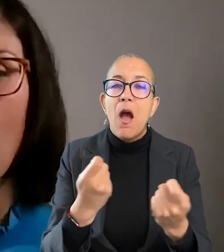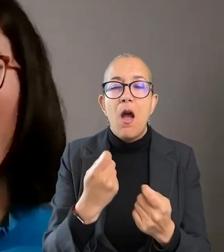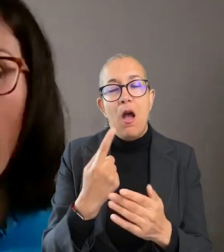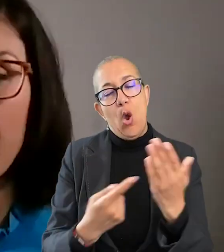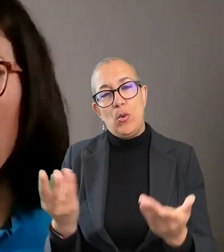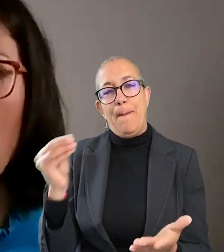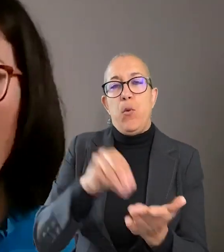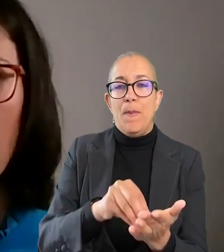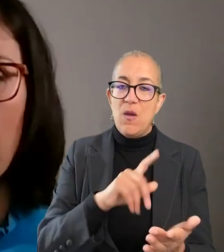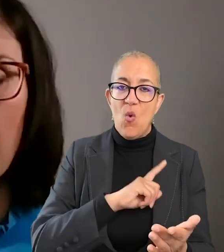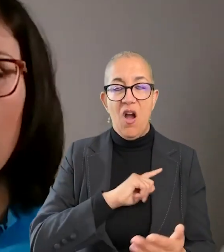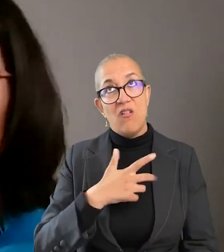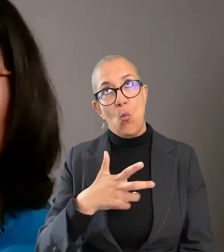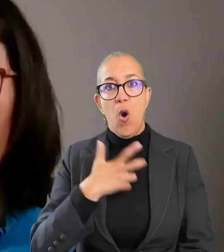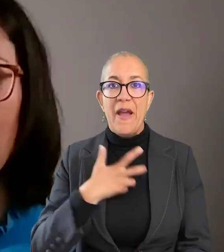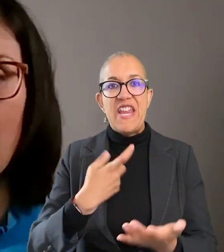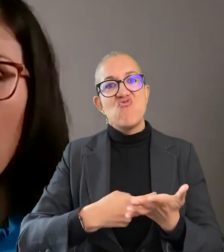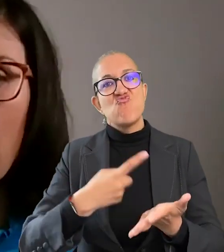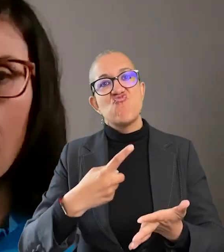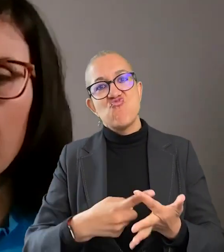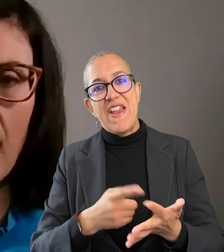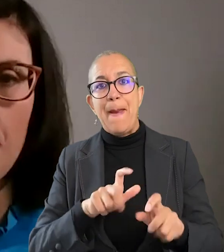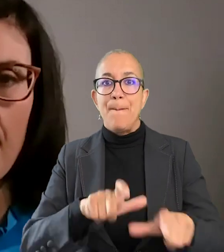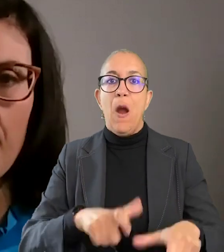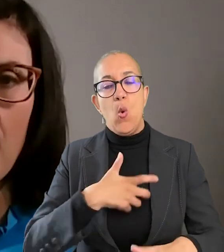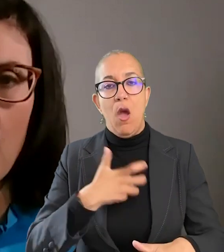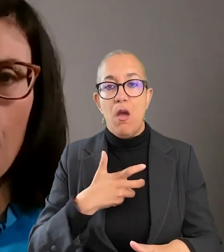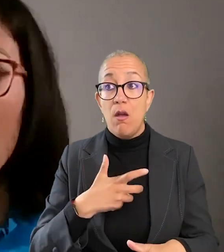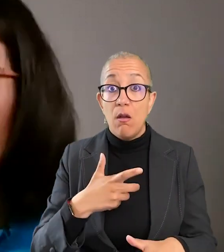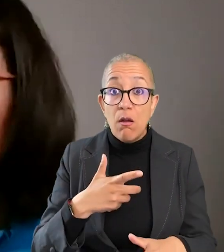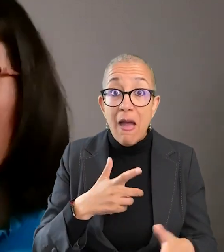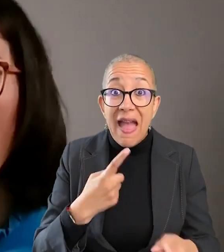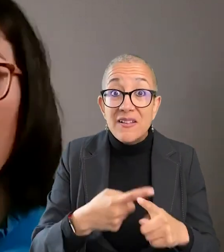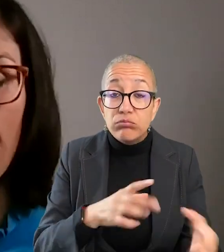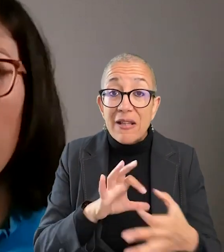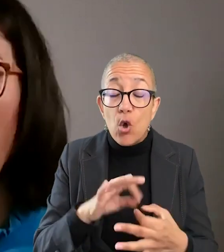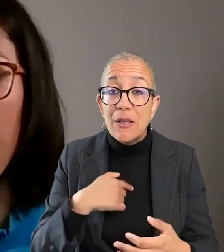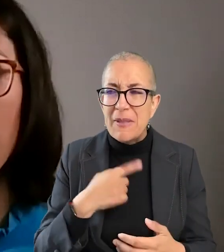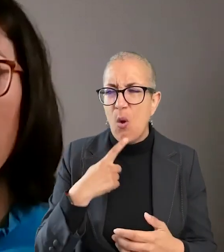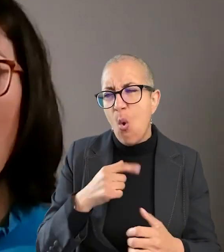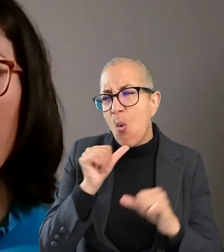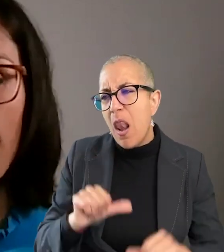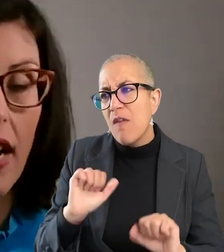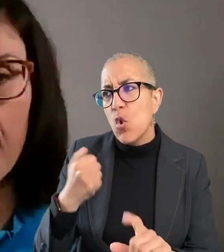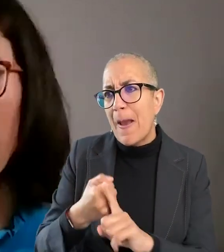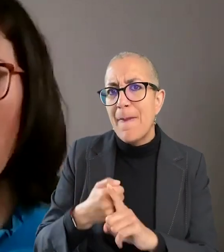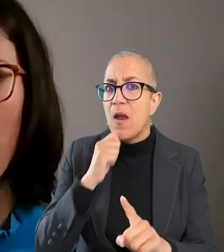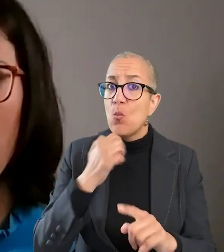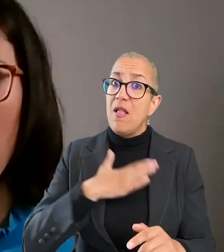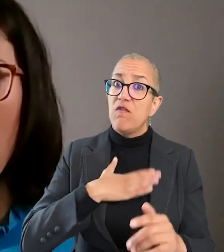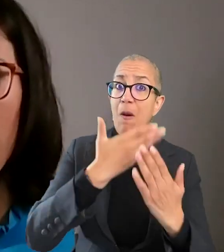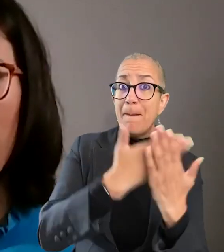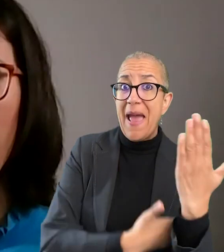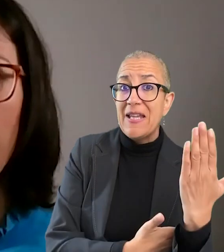a whiny Ramona, contacted me and said, we love this campaign. We are going to put it on the front page for 5 days